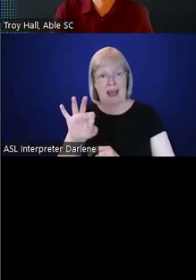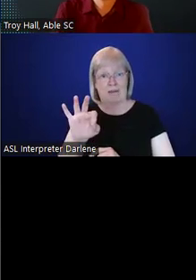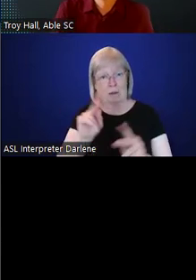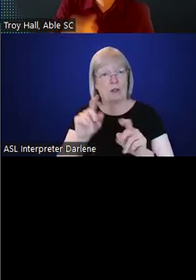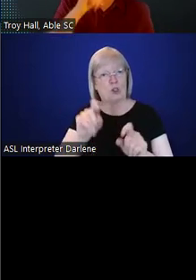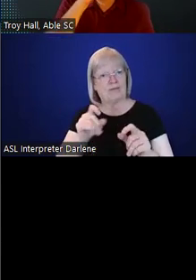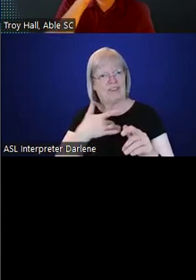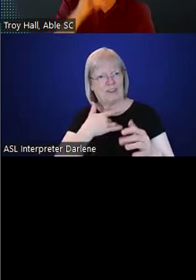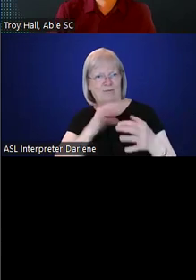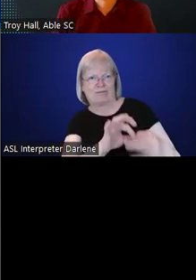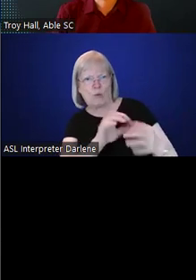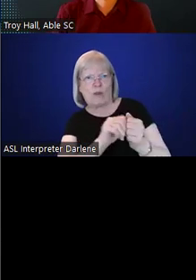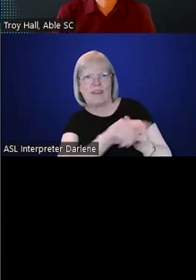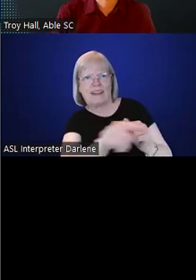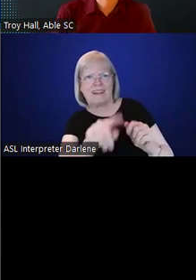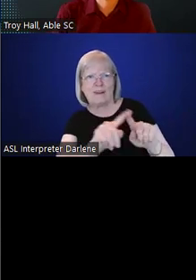serve.